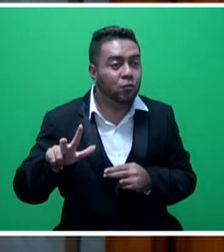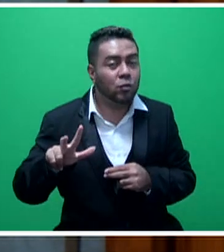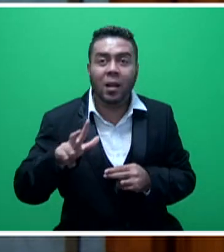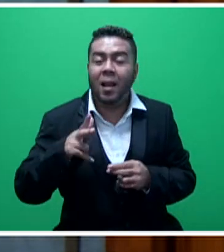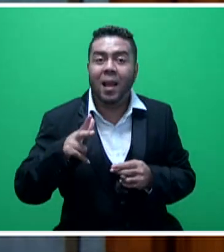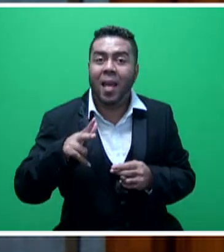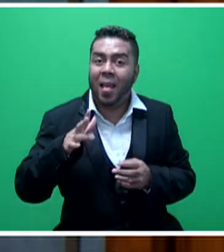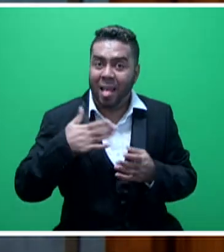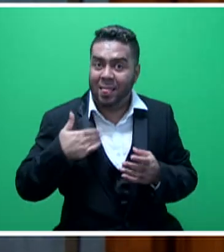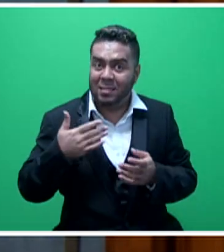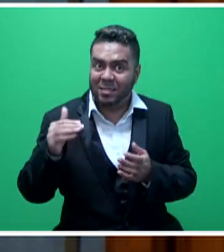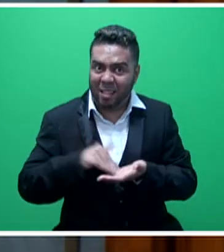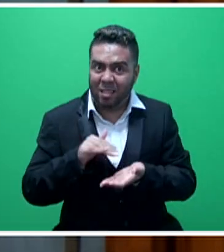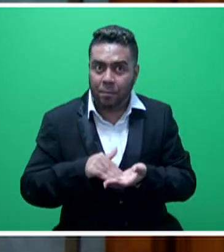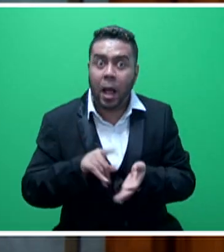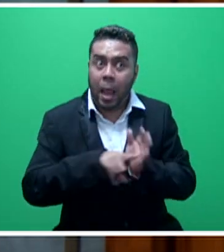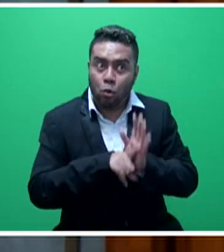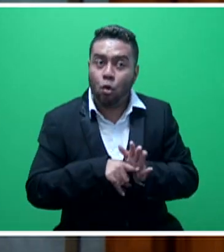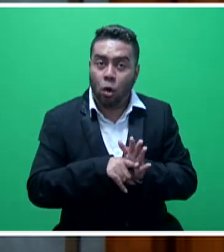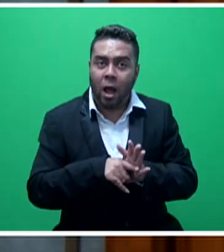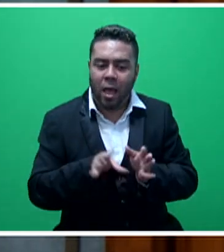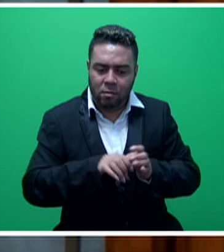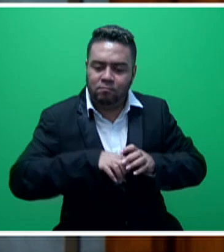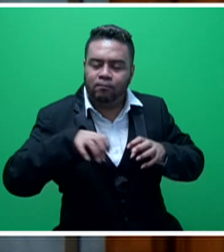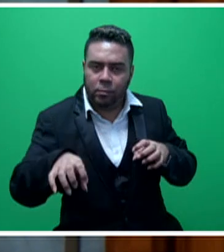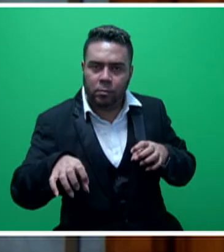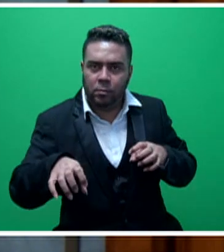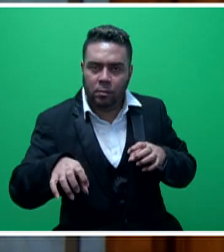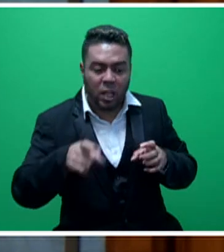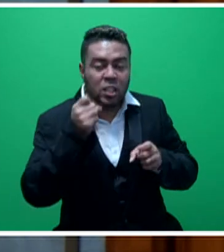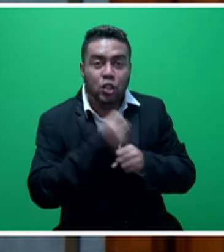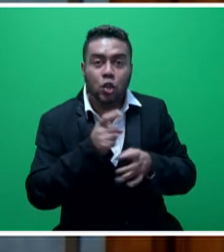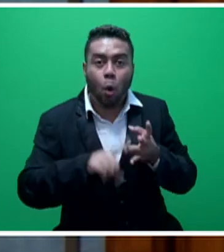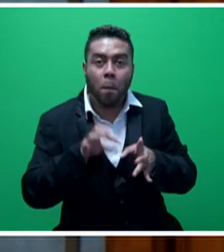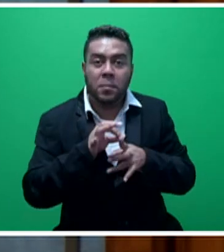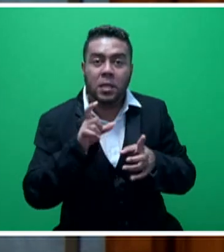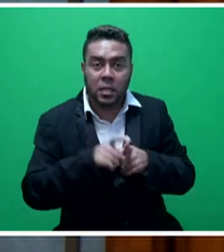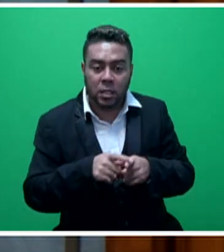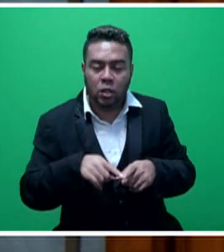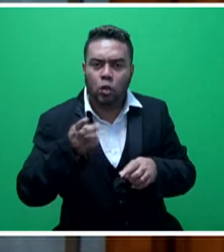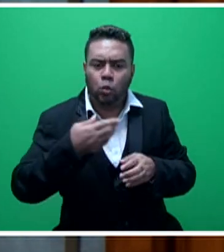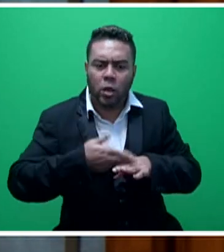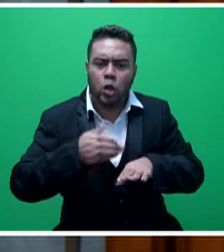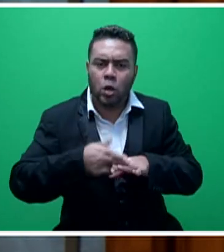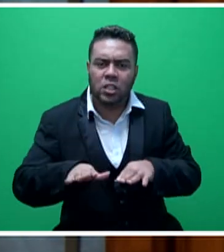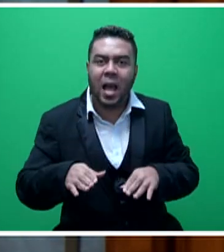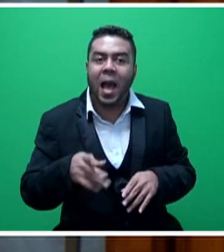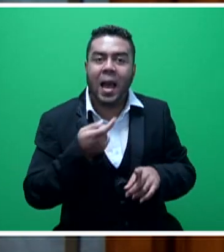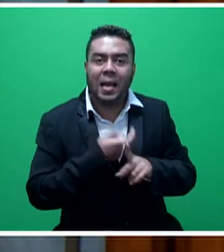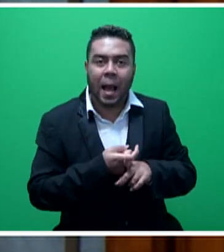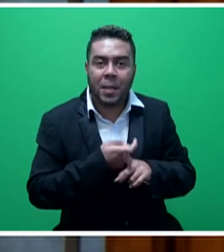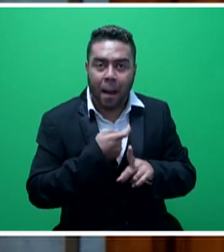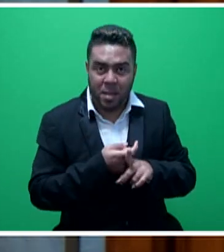24/7. Lautoka Hospital has decentralized GOPD services to the newly established